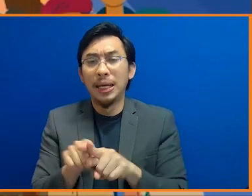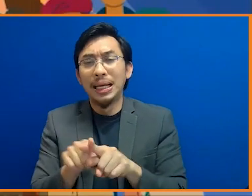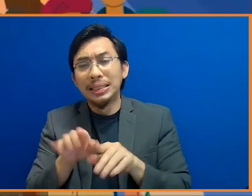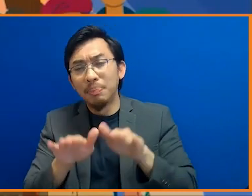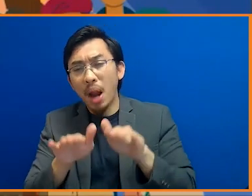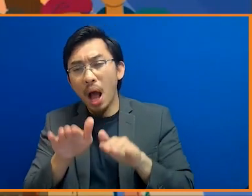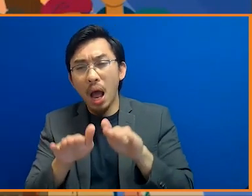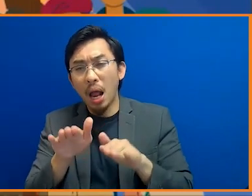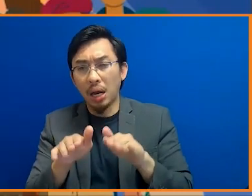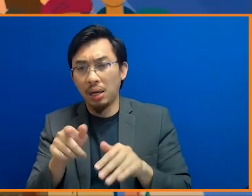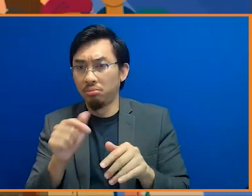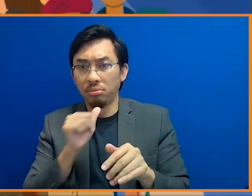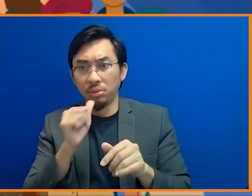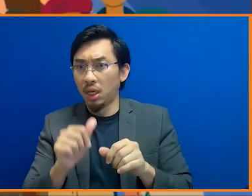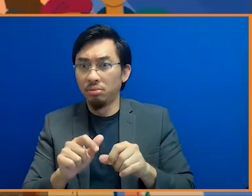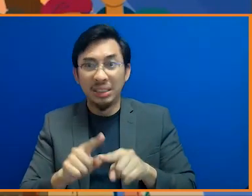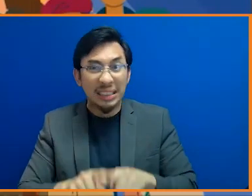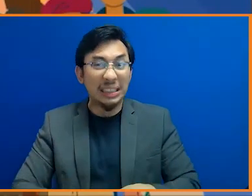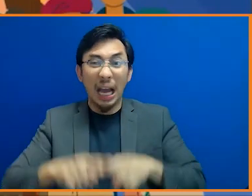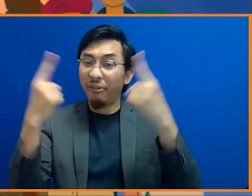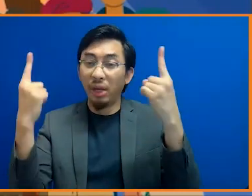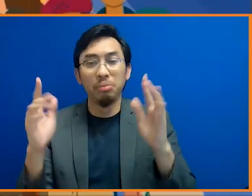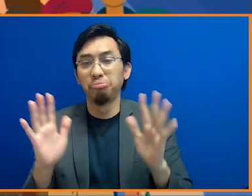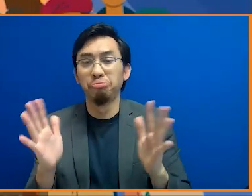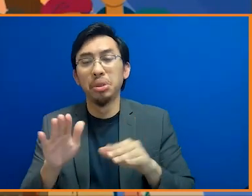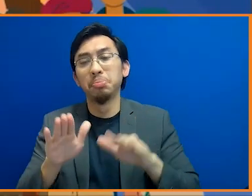very similar, and I guess not that